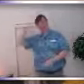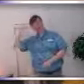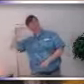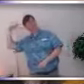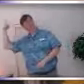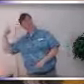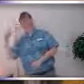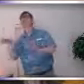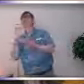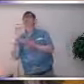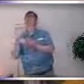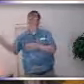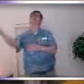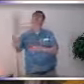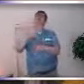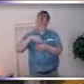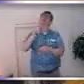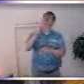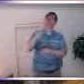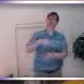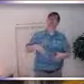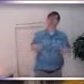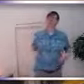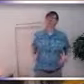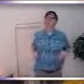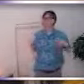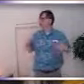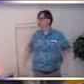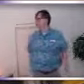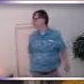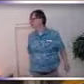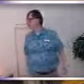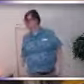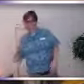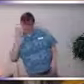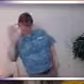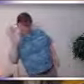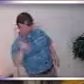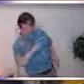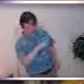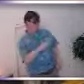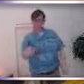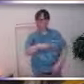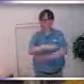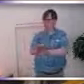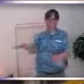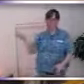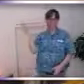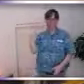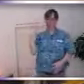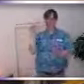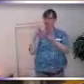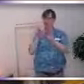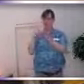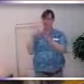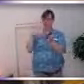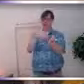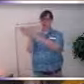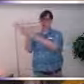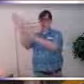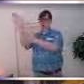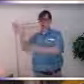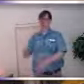life. What this demonstrates is that you don't have to react. You